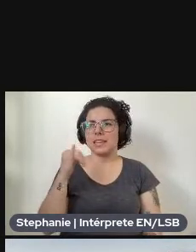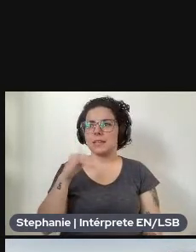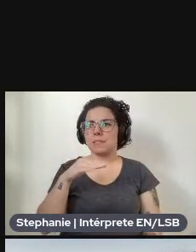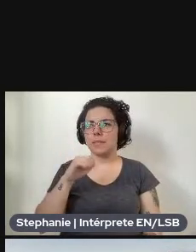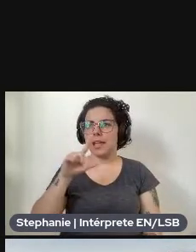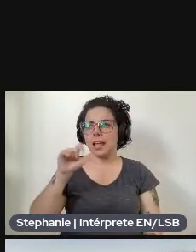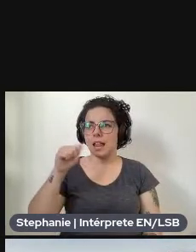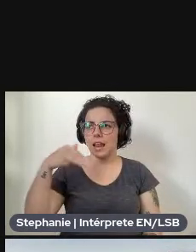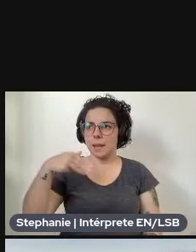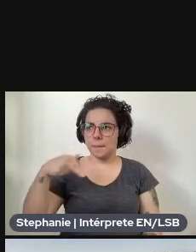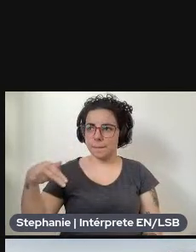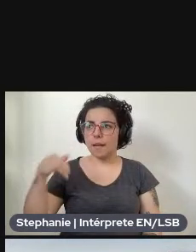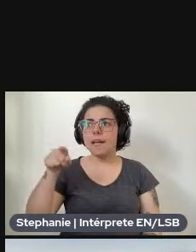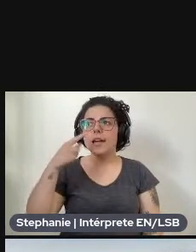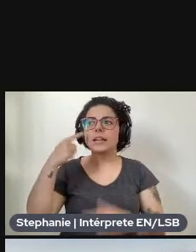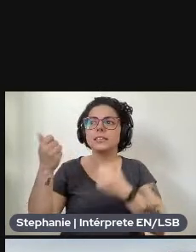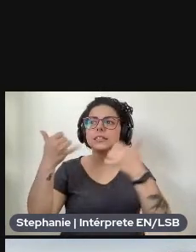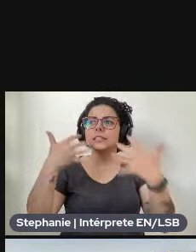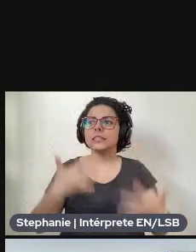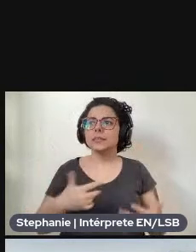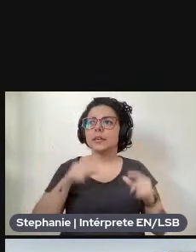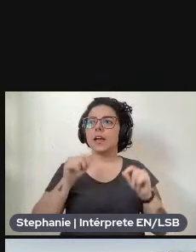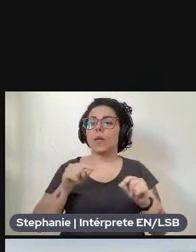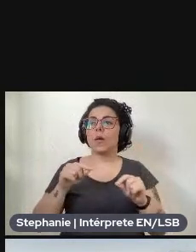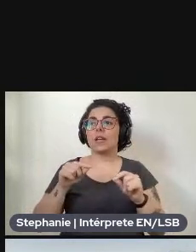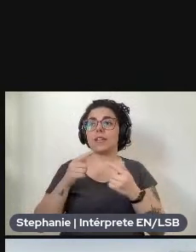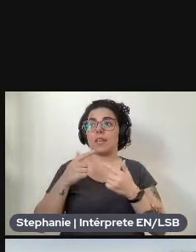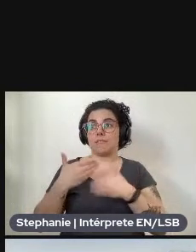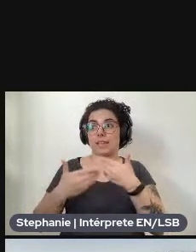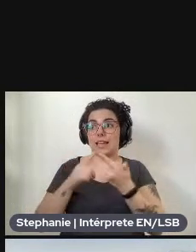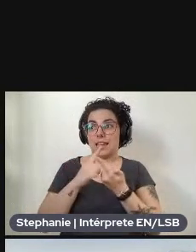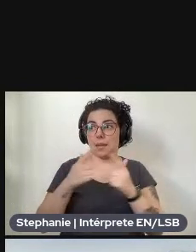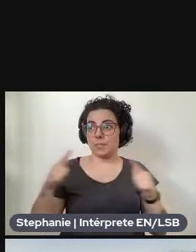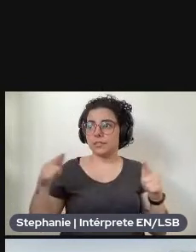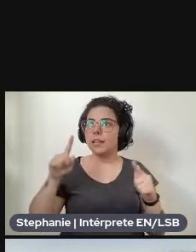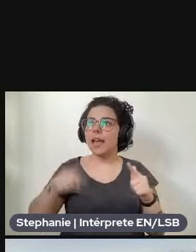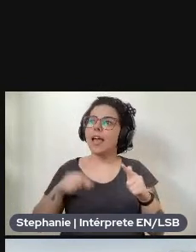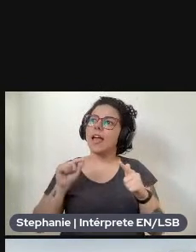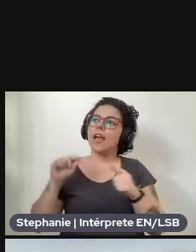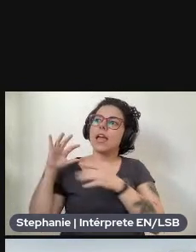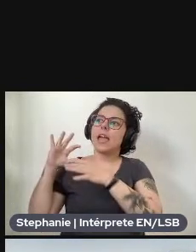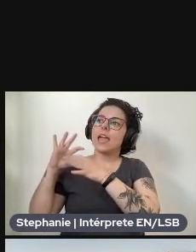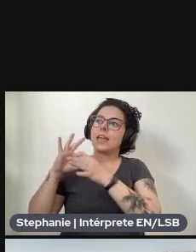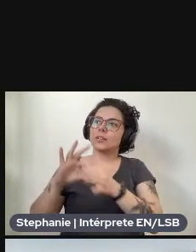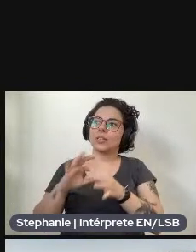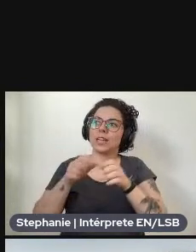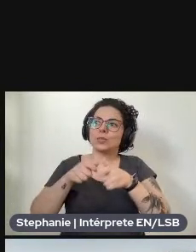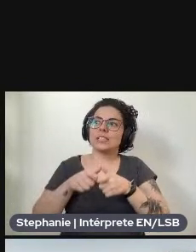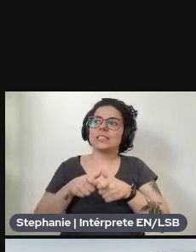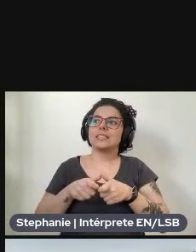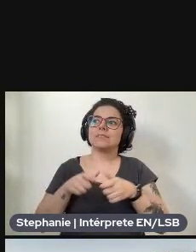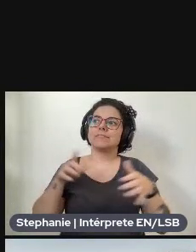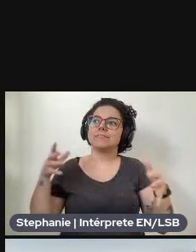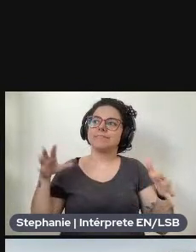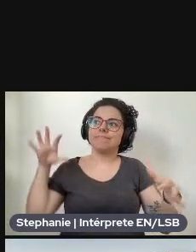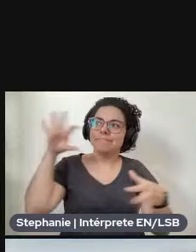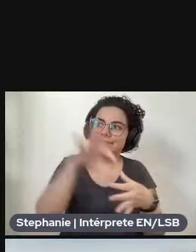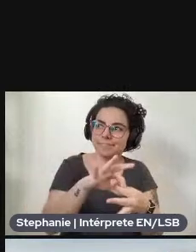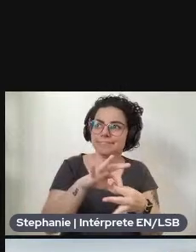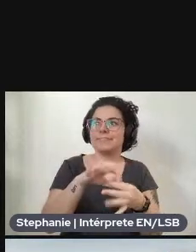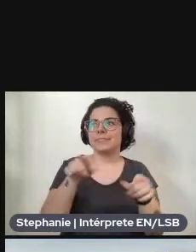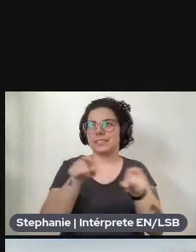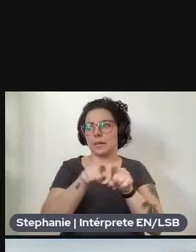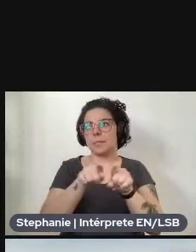who defines grammaticalization as content or context expansion, also known as host class